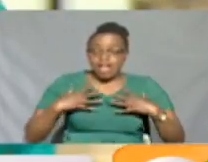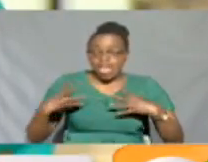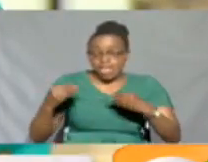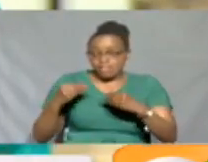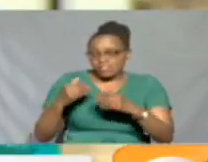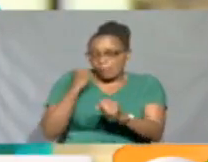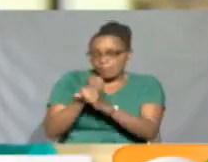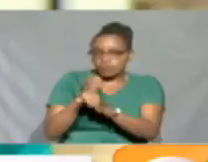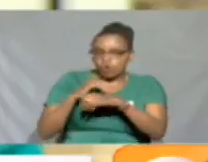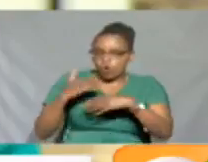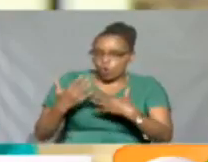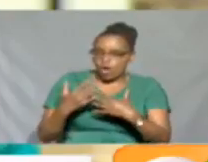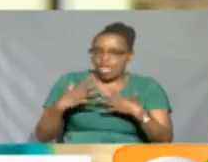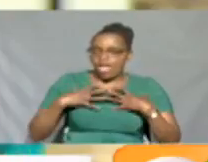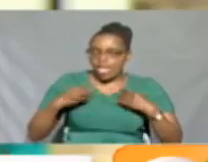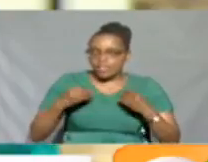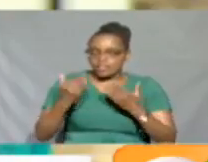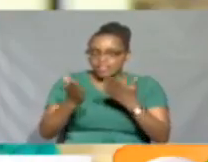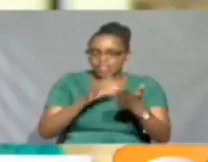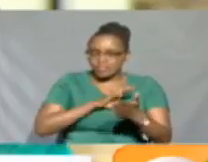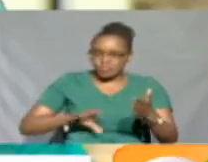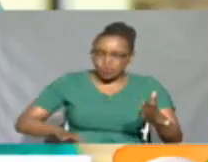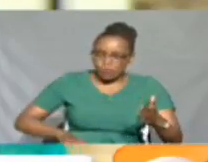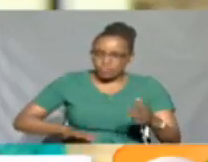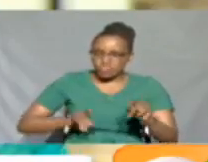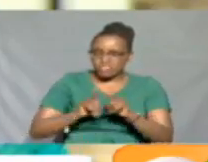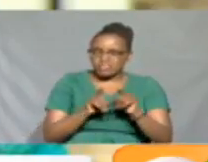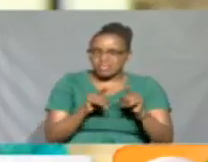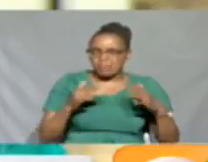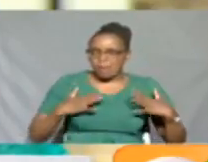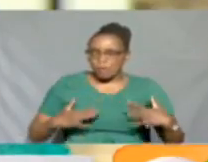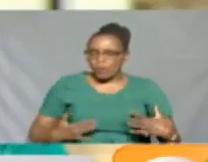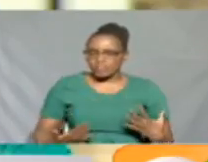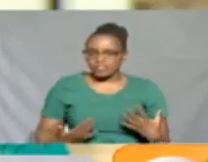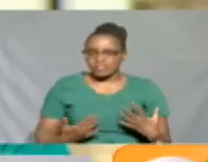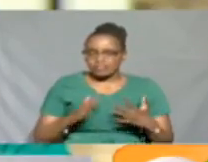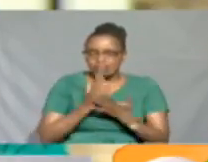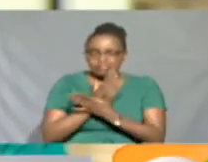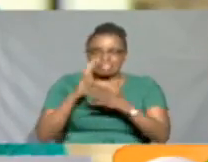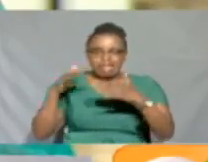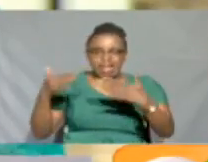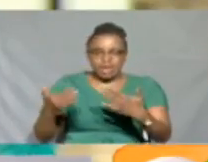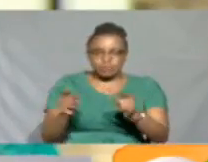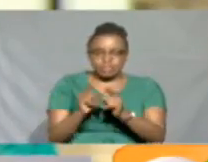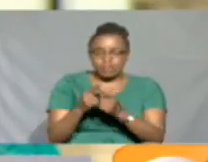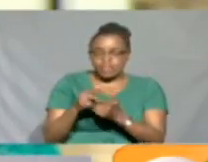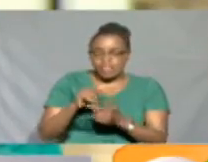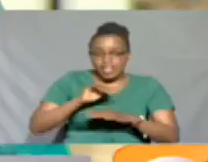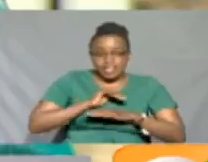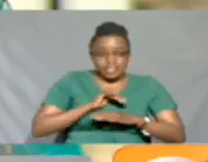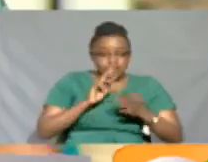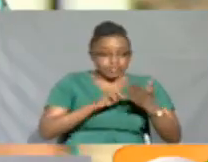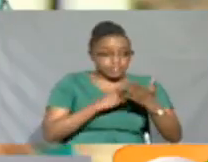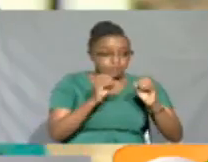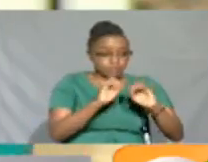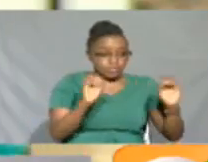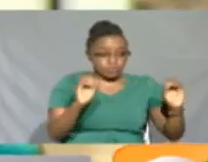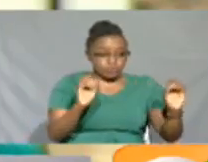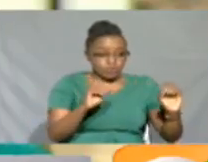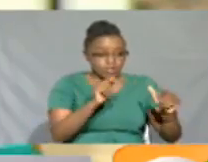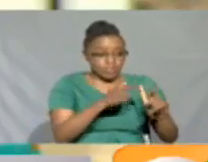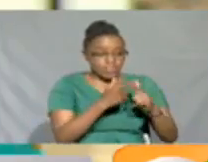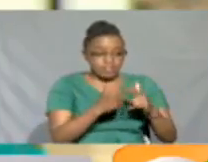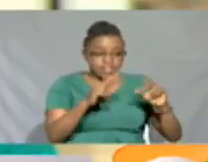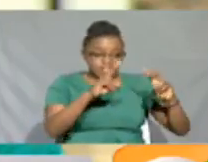personnel, like a health service commission kind of body, then we can be able to see how do we share the minimum resources. Okay. Then now we look